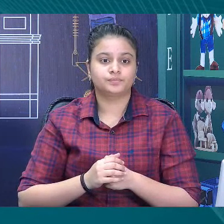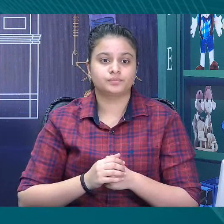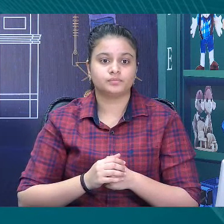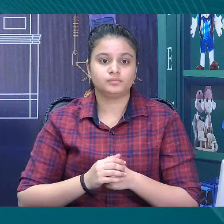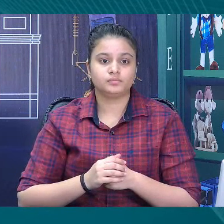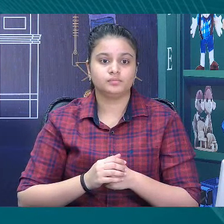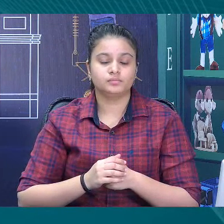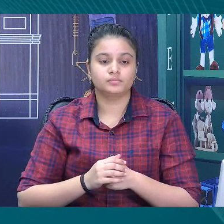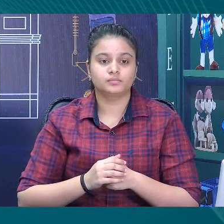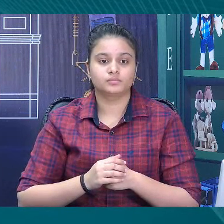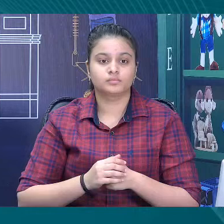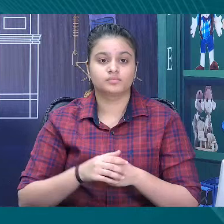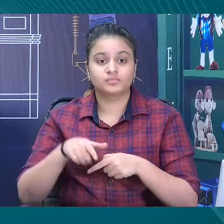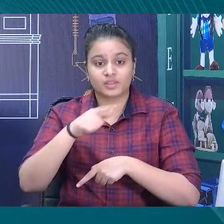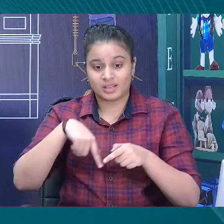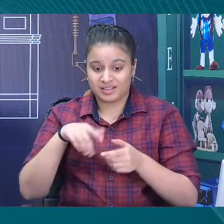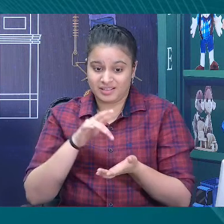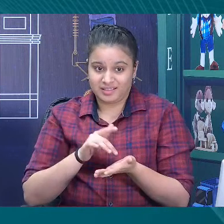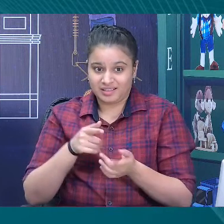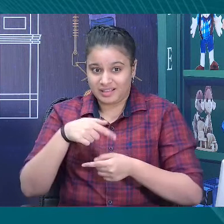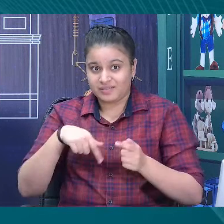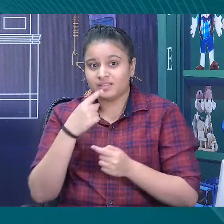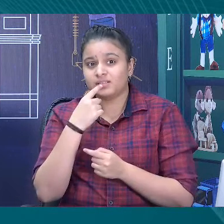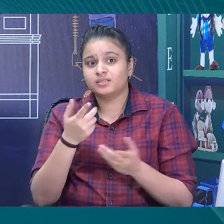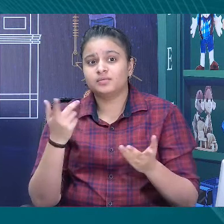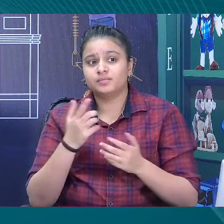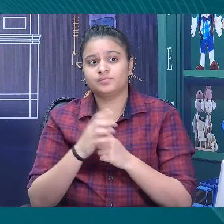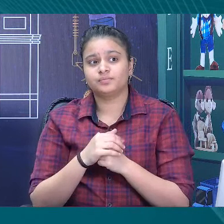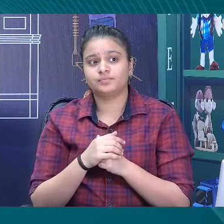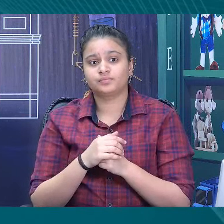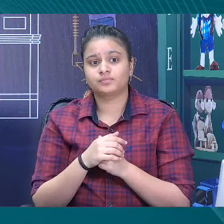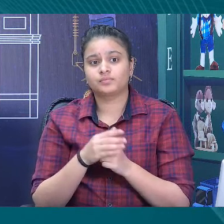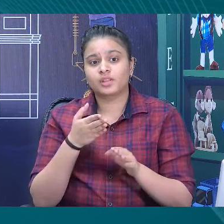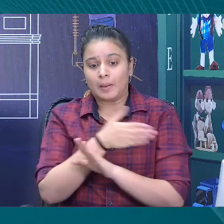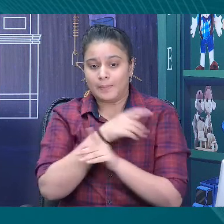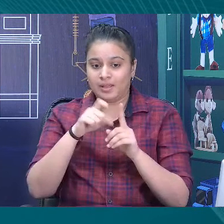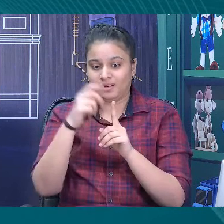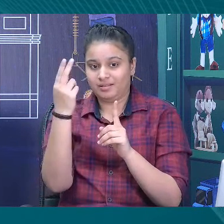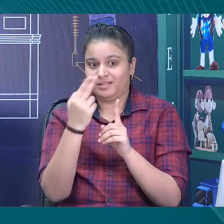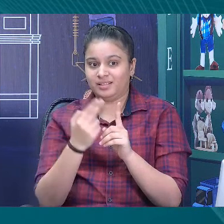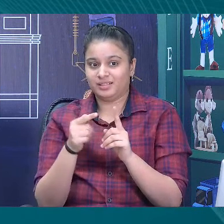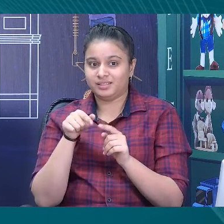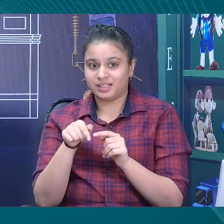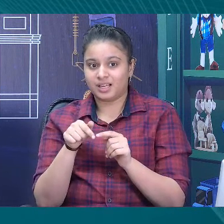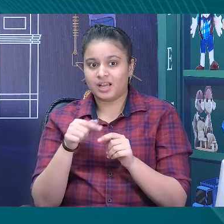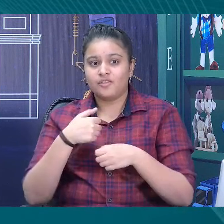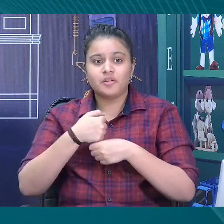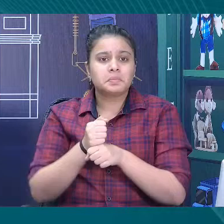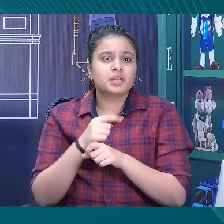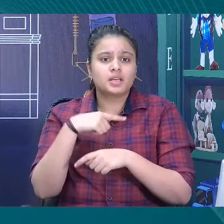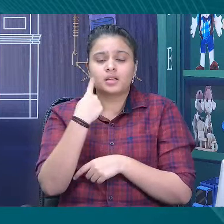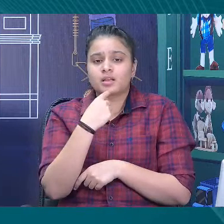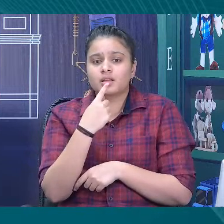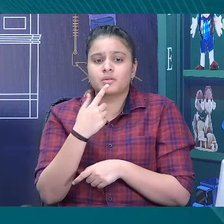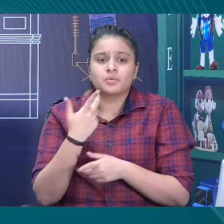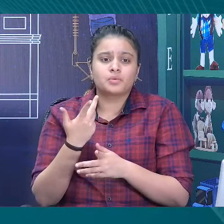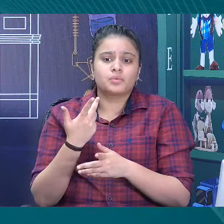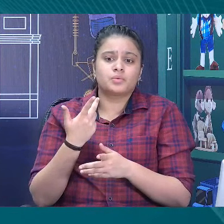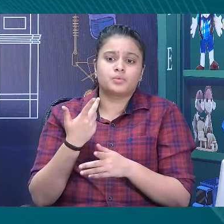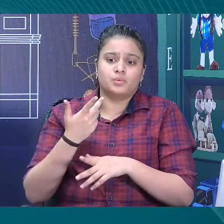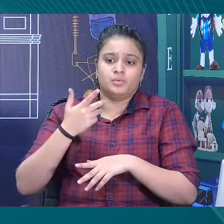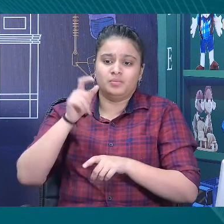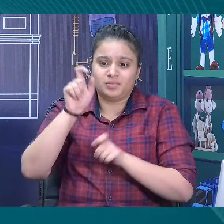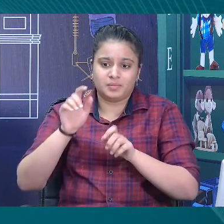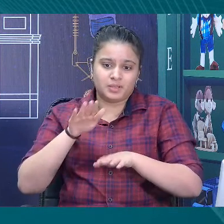for built environments, where we said, earlier, the designs were such they were made only for people who could climb